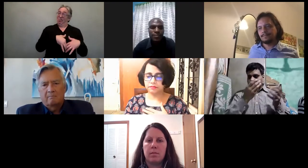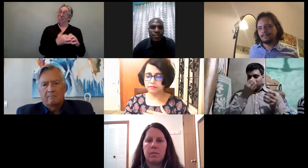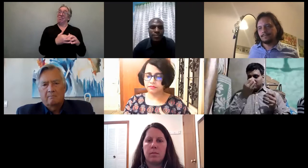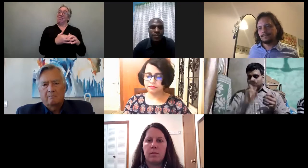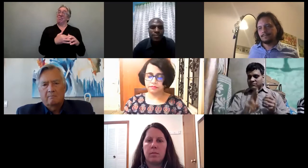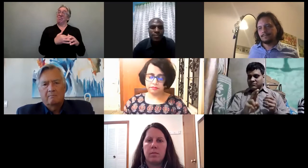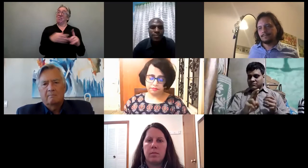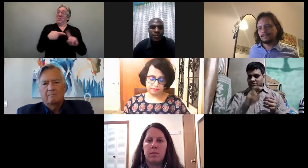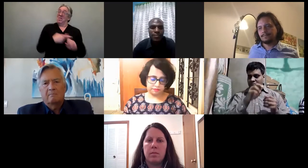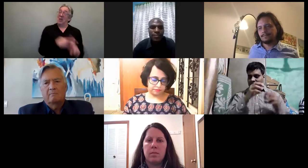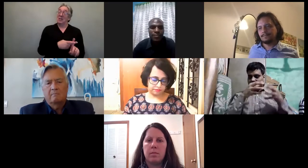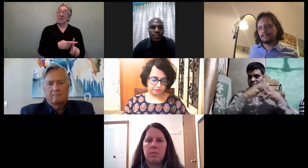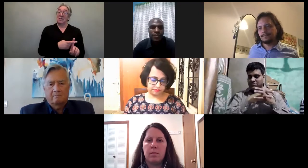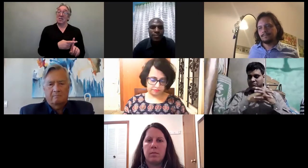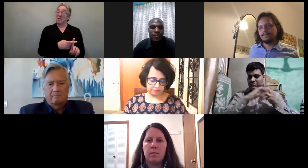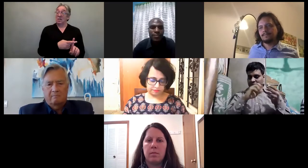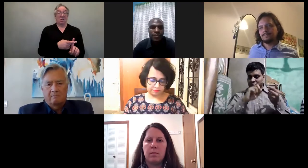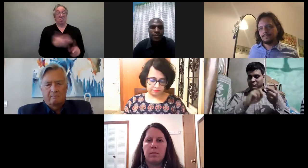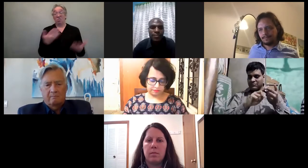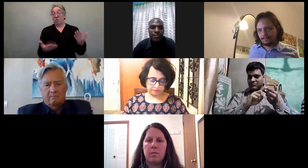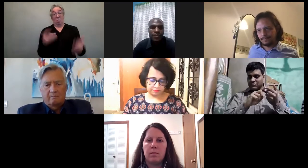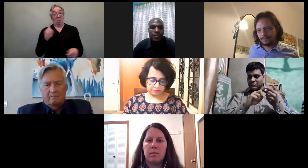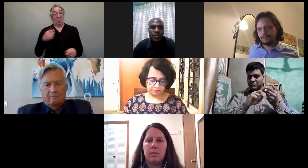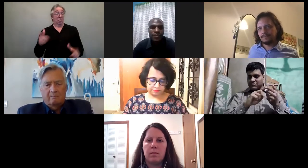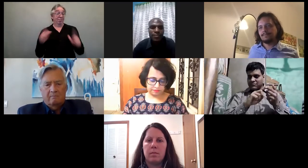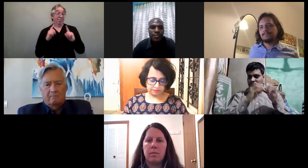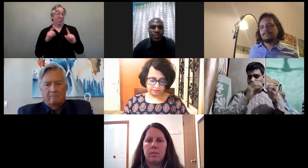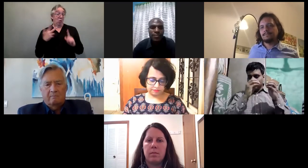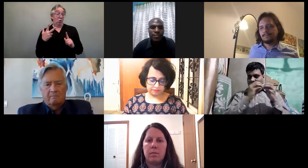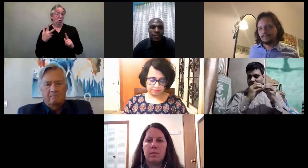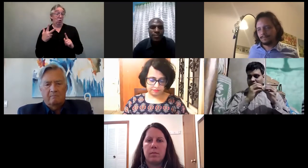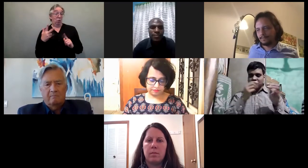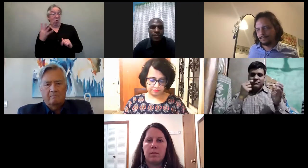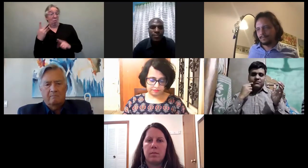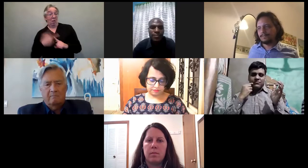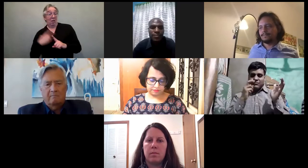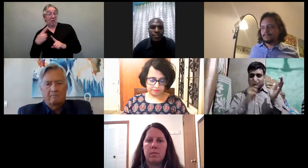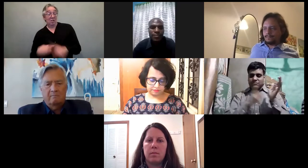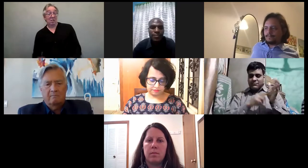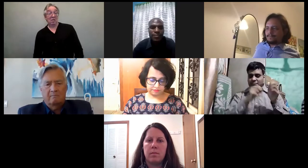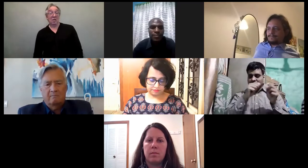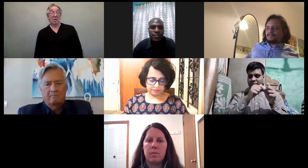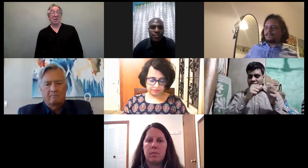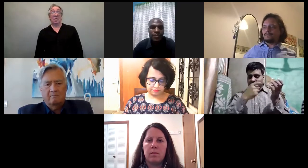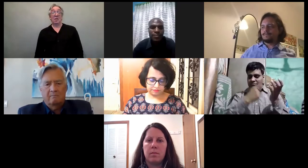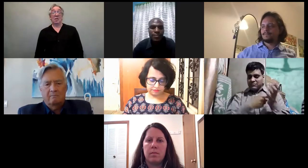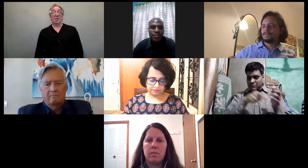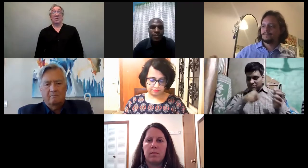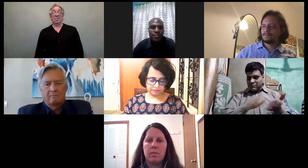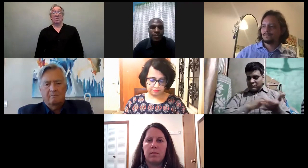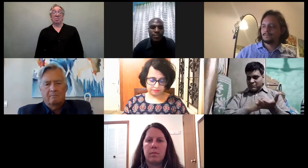So even if I use the laptop to connect to the Braille devices, but when we get on Zoom,